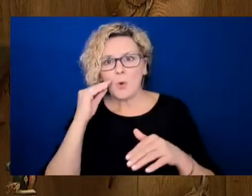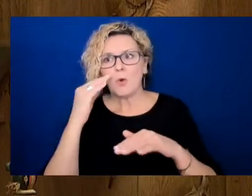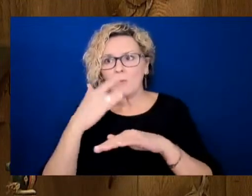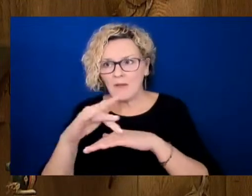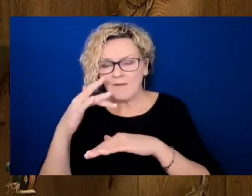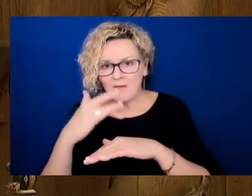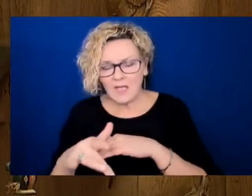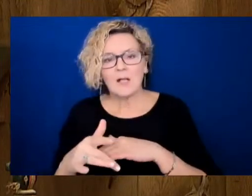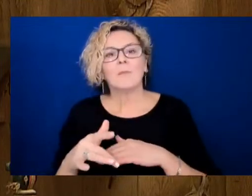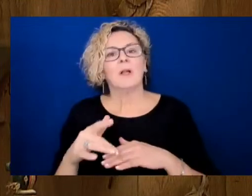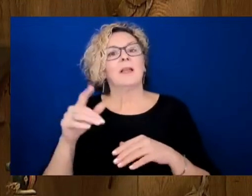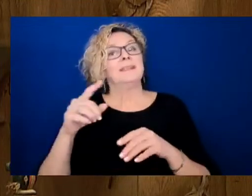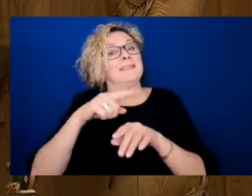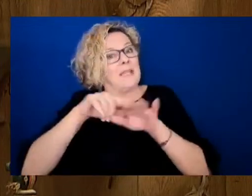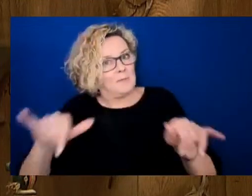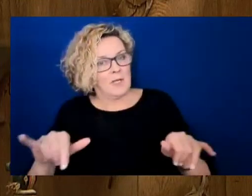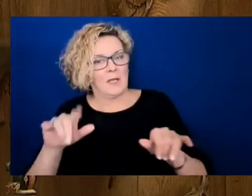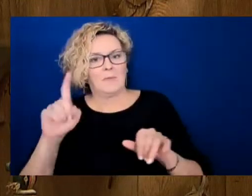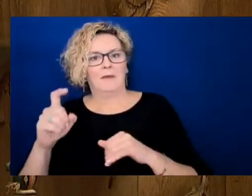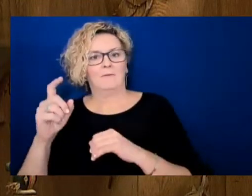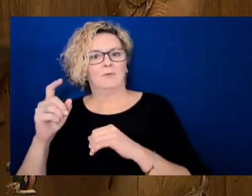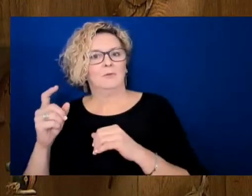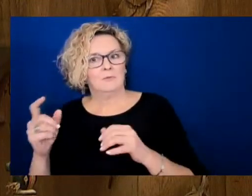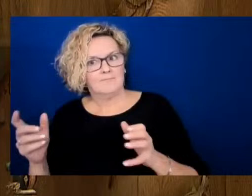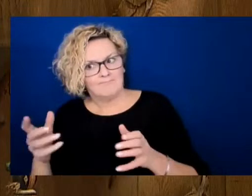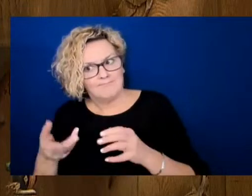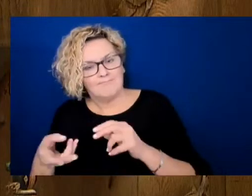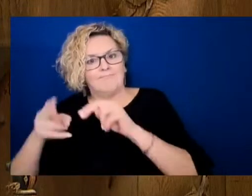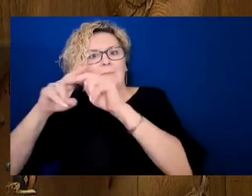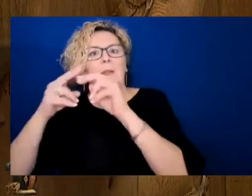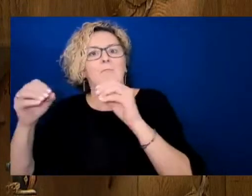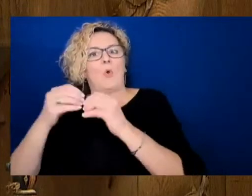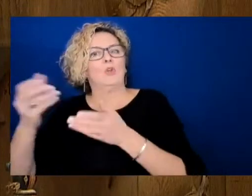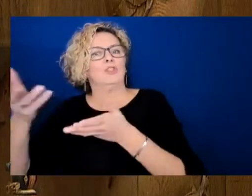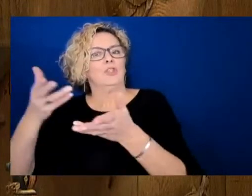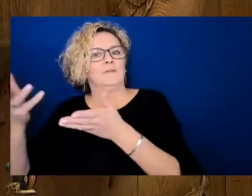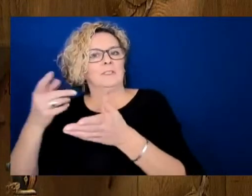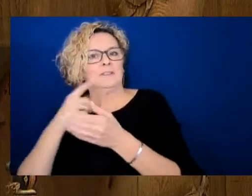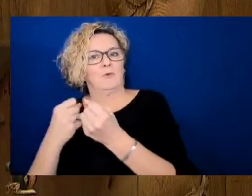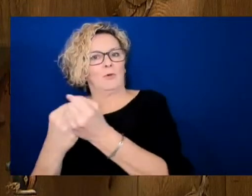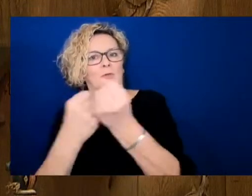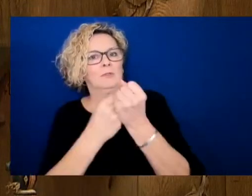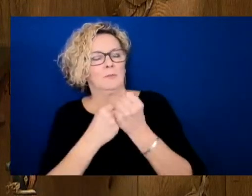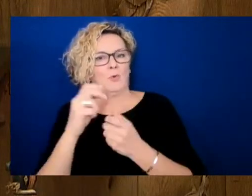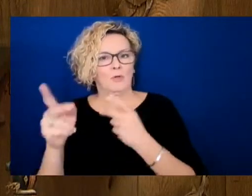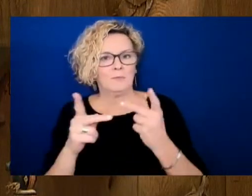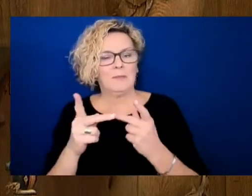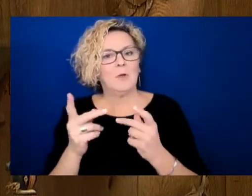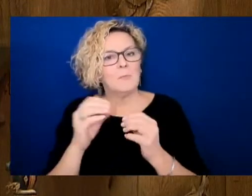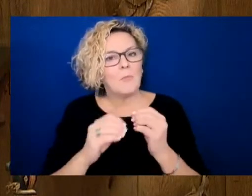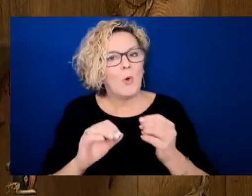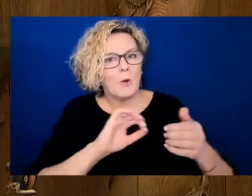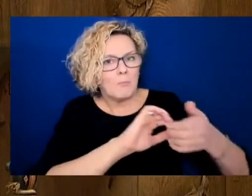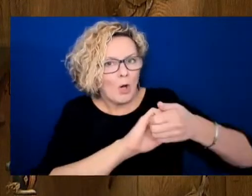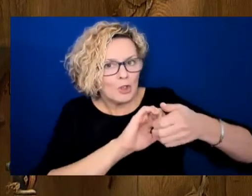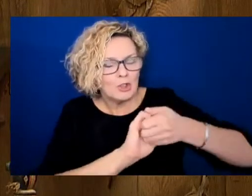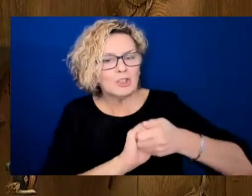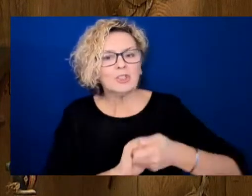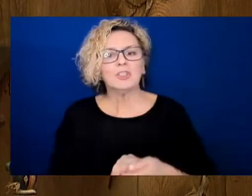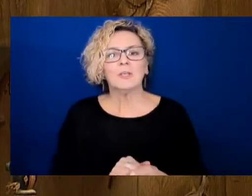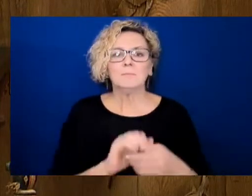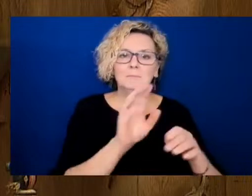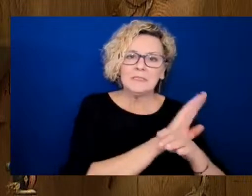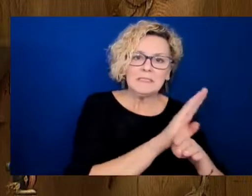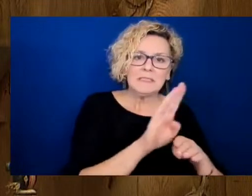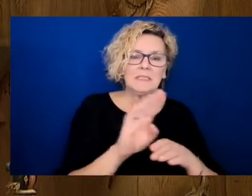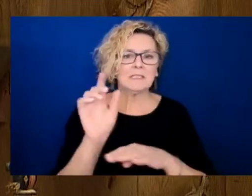growth. Through the $1 billion Growing Communities Fund and partnerships with other levels of government, that is exactly what